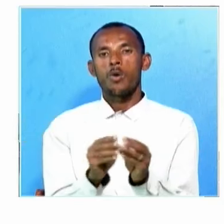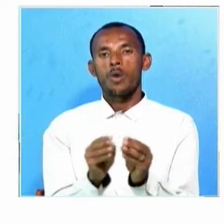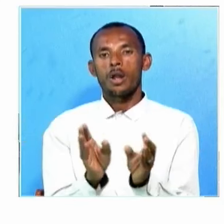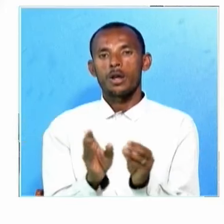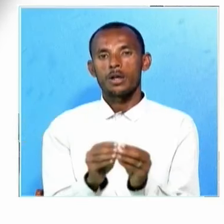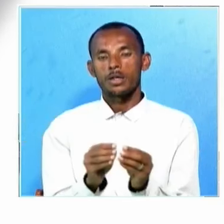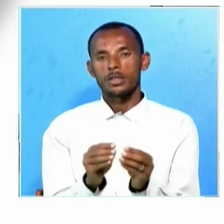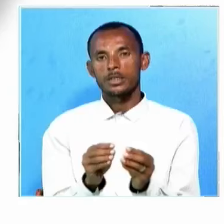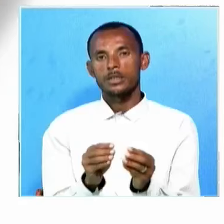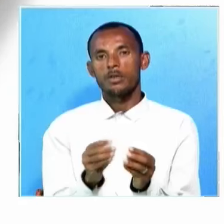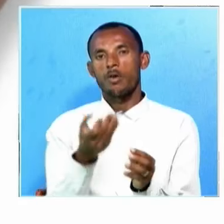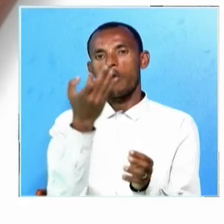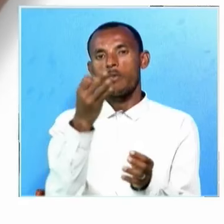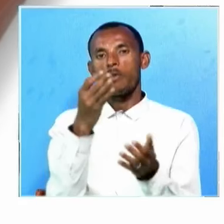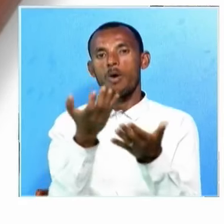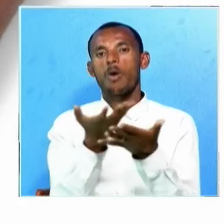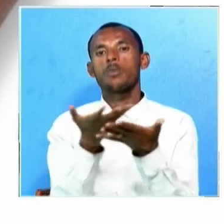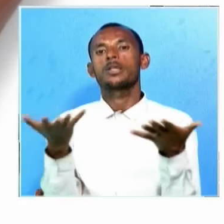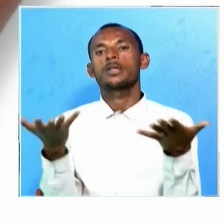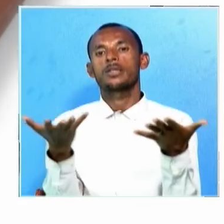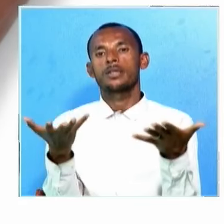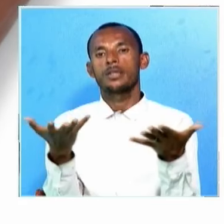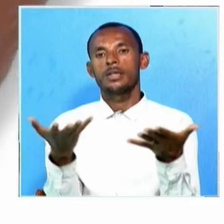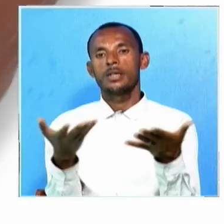a collection of objects.